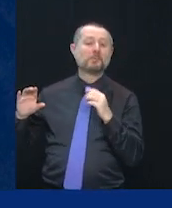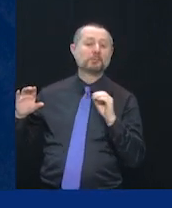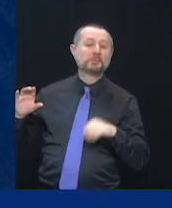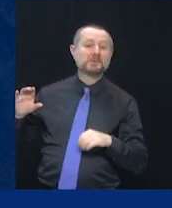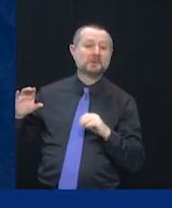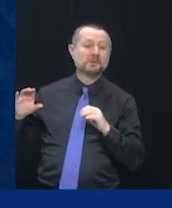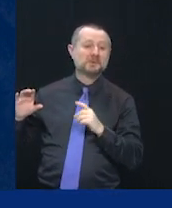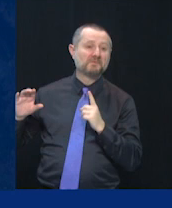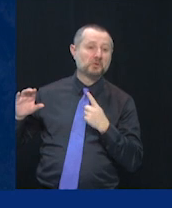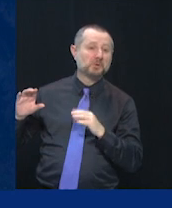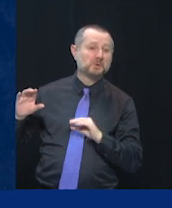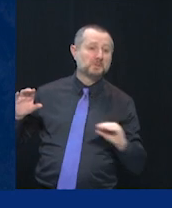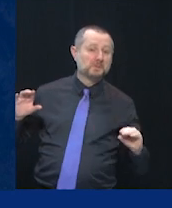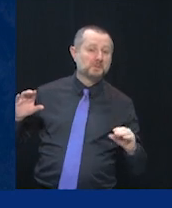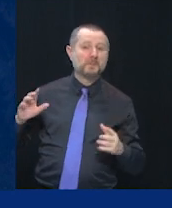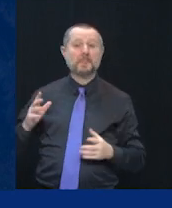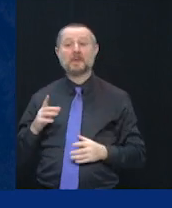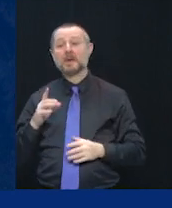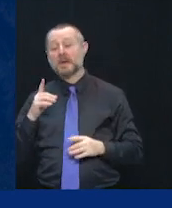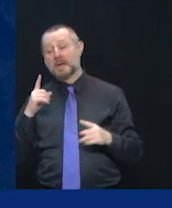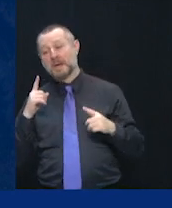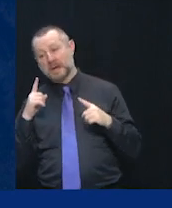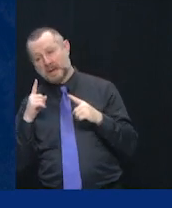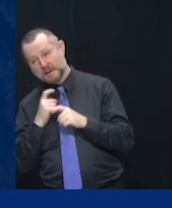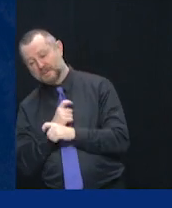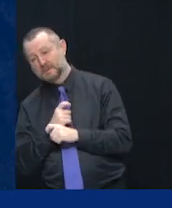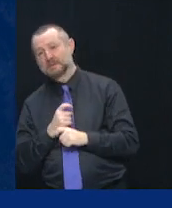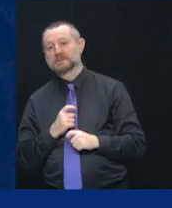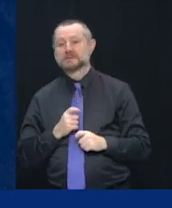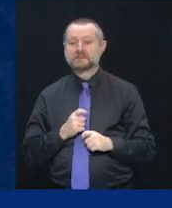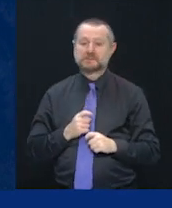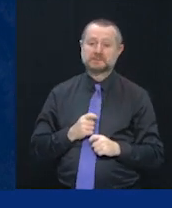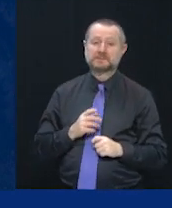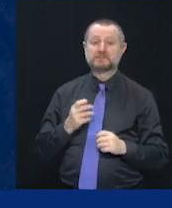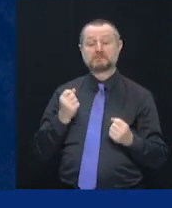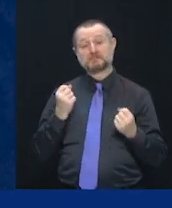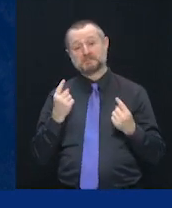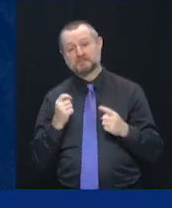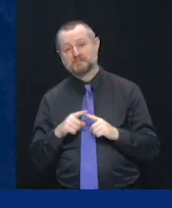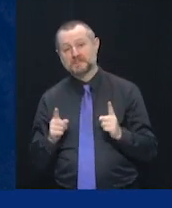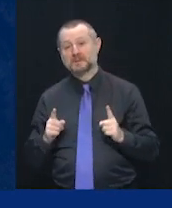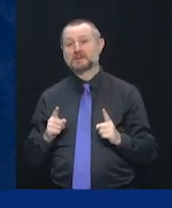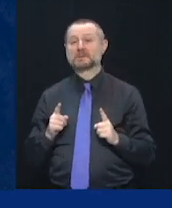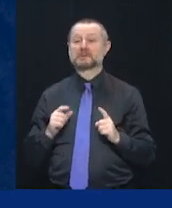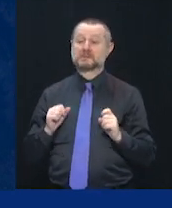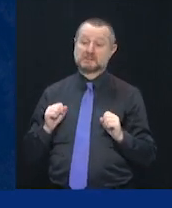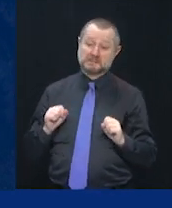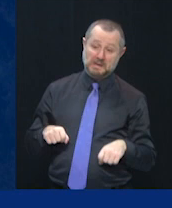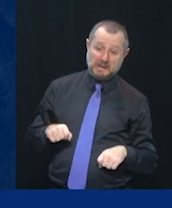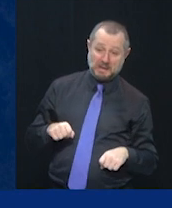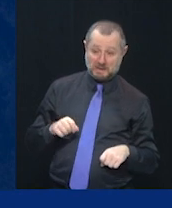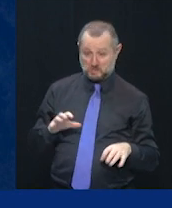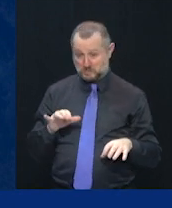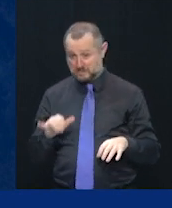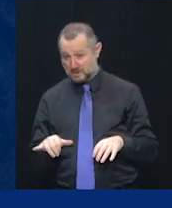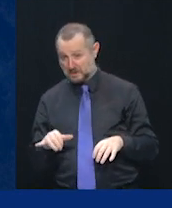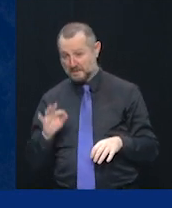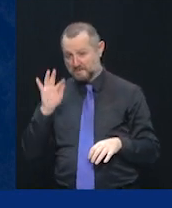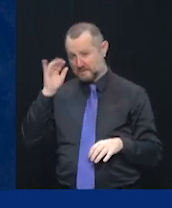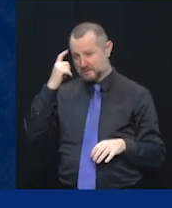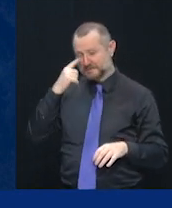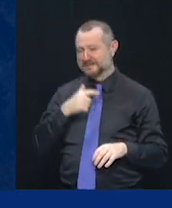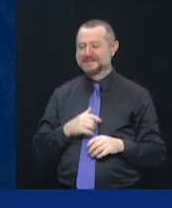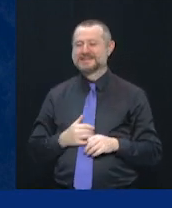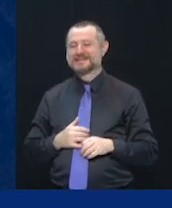It's complicated, but I think it could be done. The federal government is not